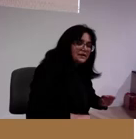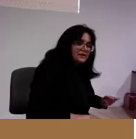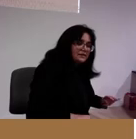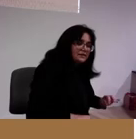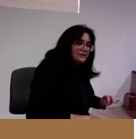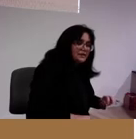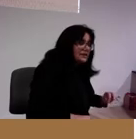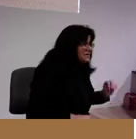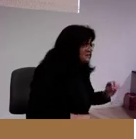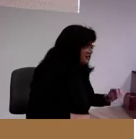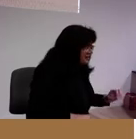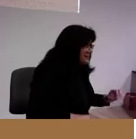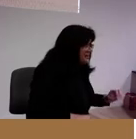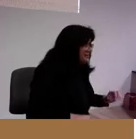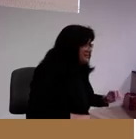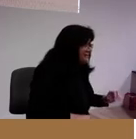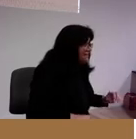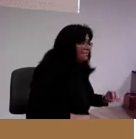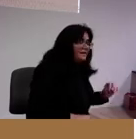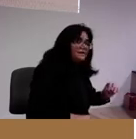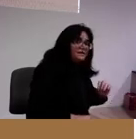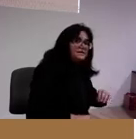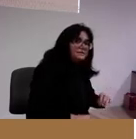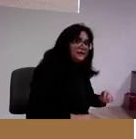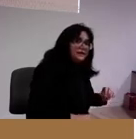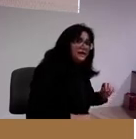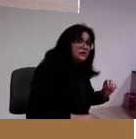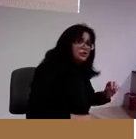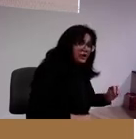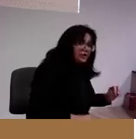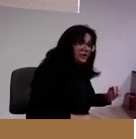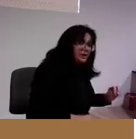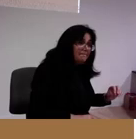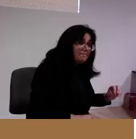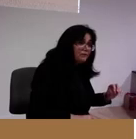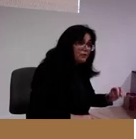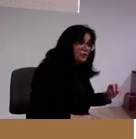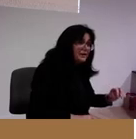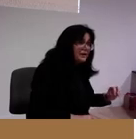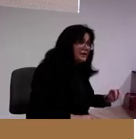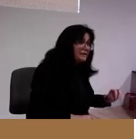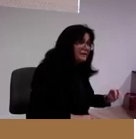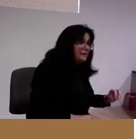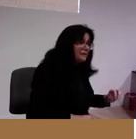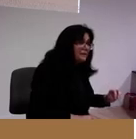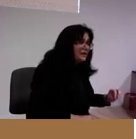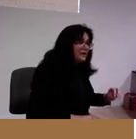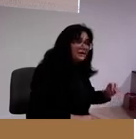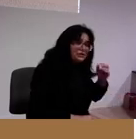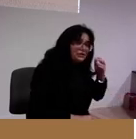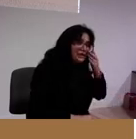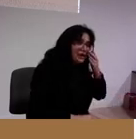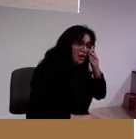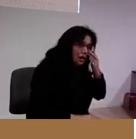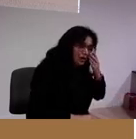He said, it is clear that the Easter Bunny had a shower before he came.